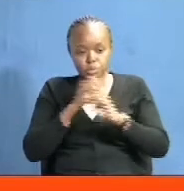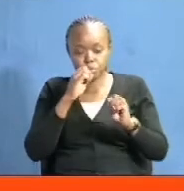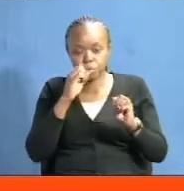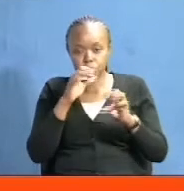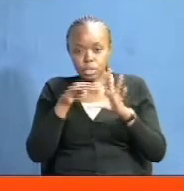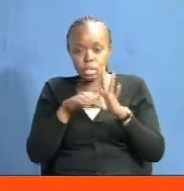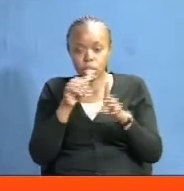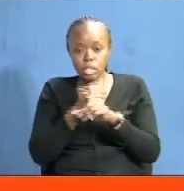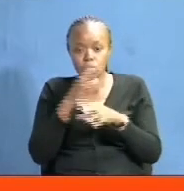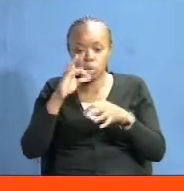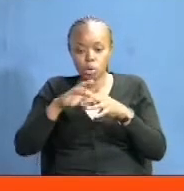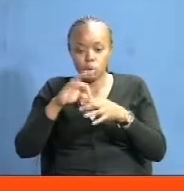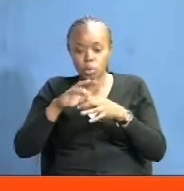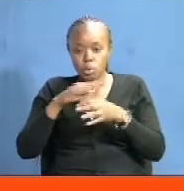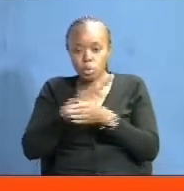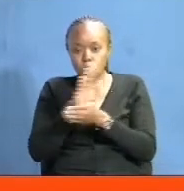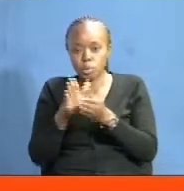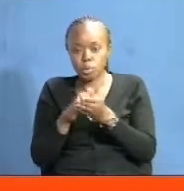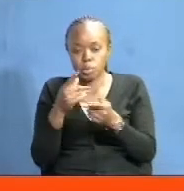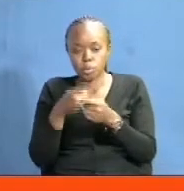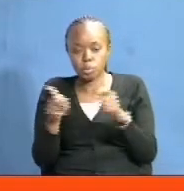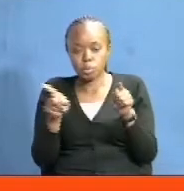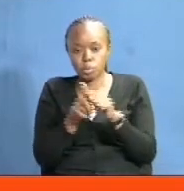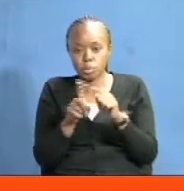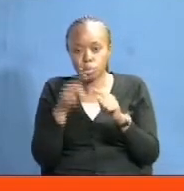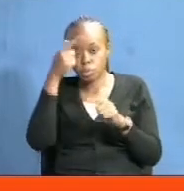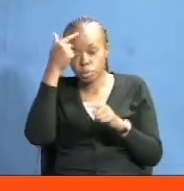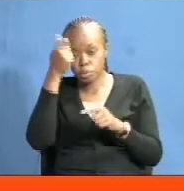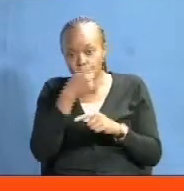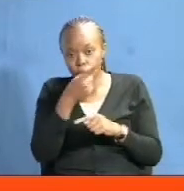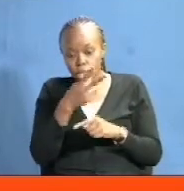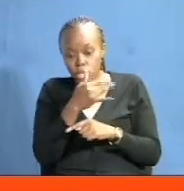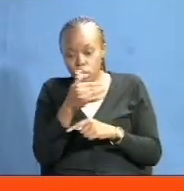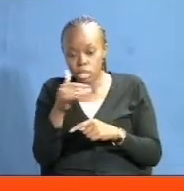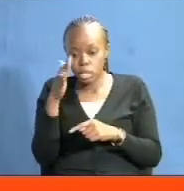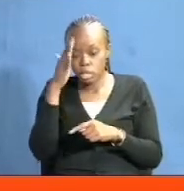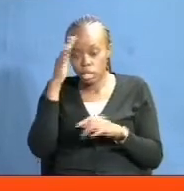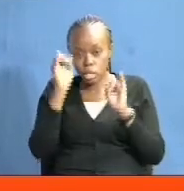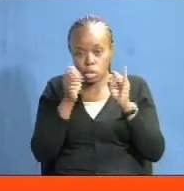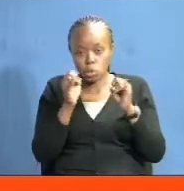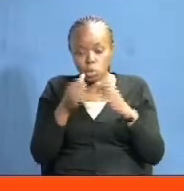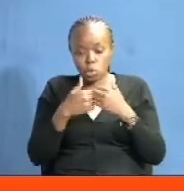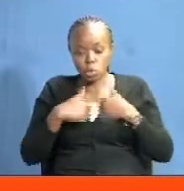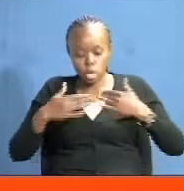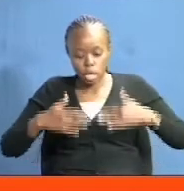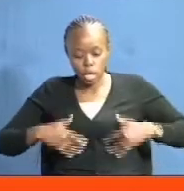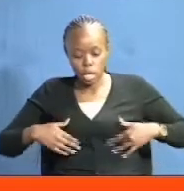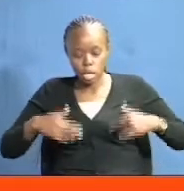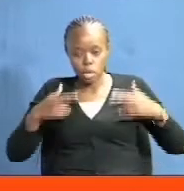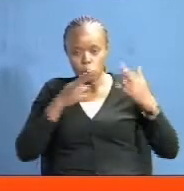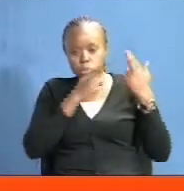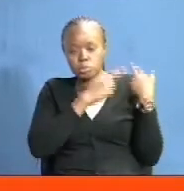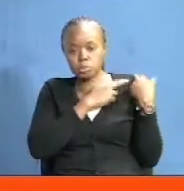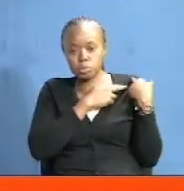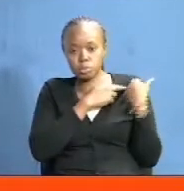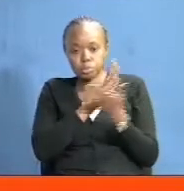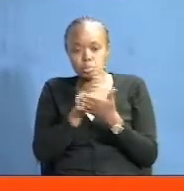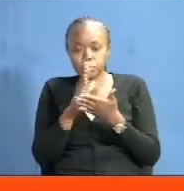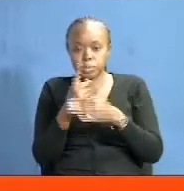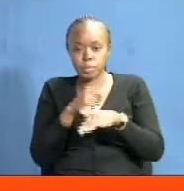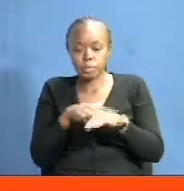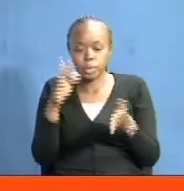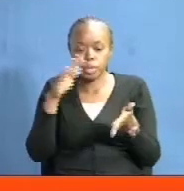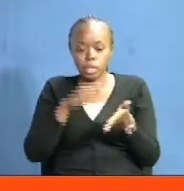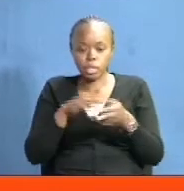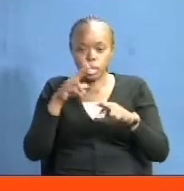in elective positions, but they fought because they knew the youth had a responsibility. Comrades sometimes take a back